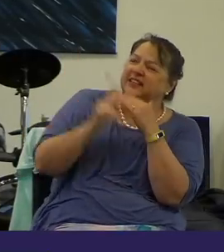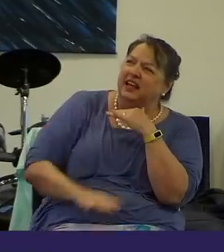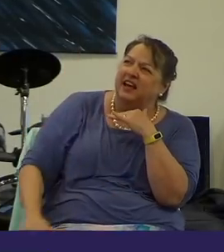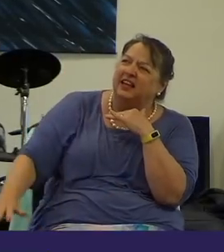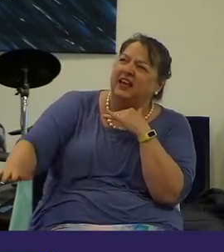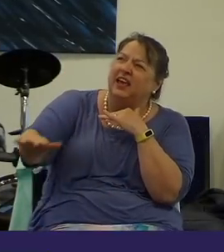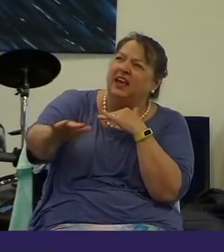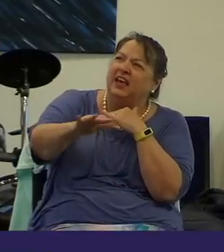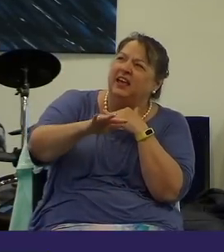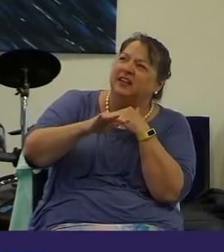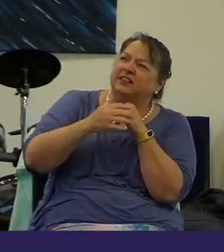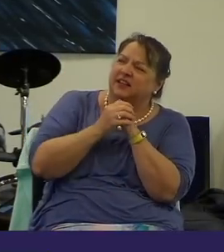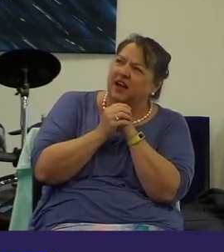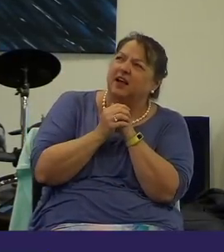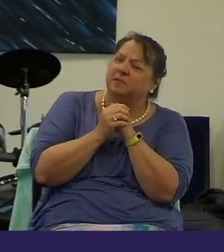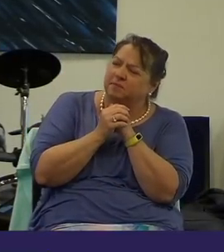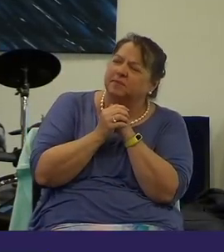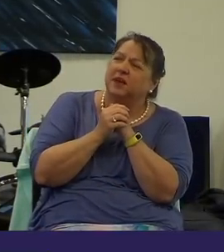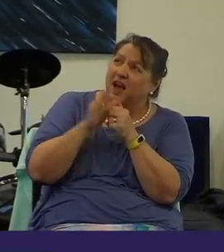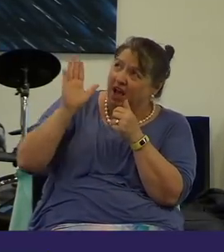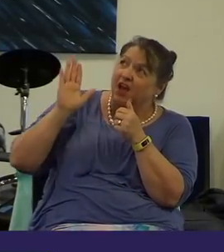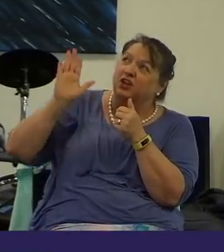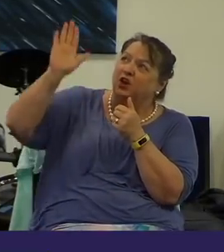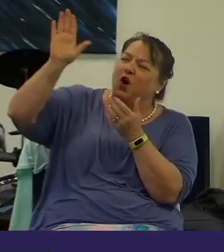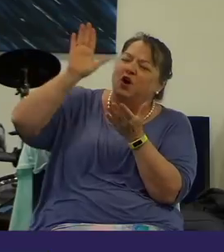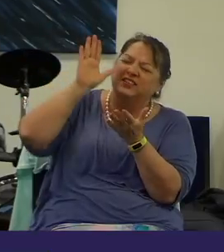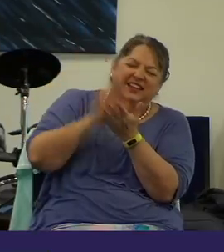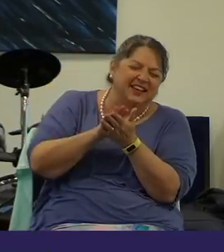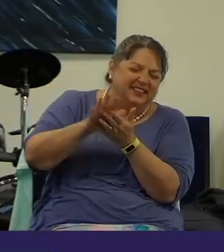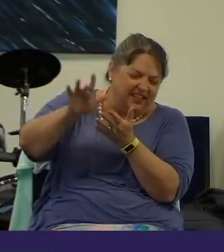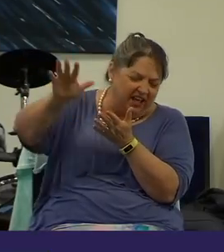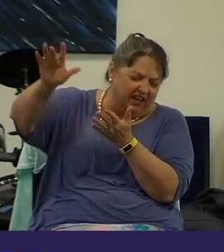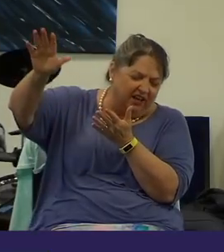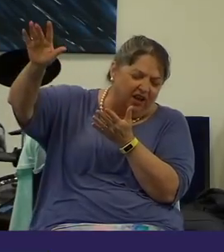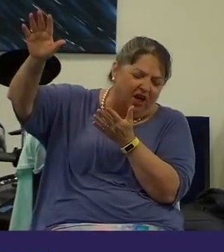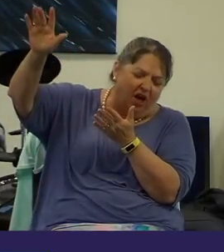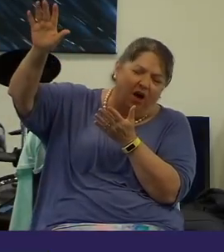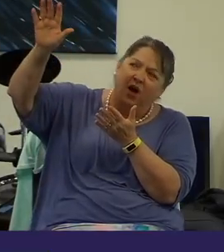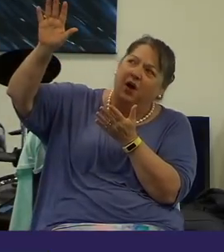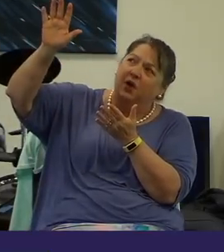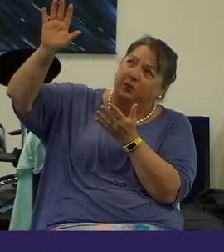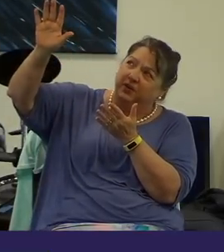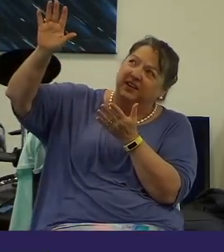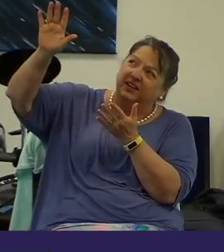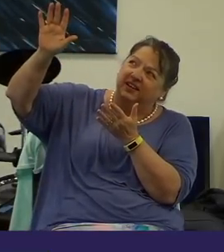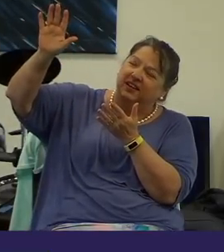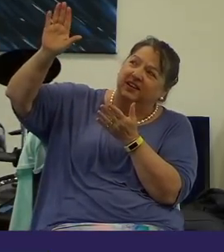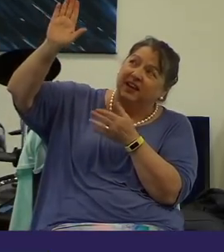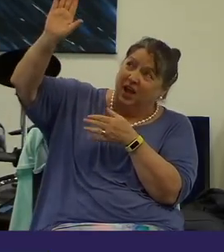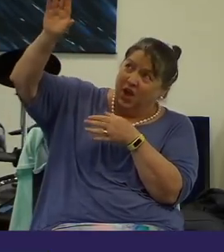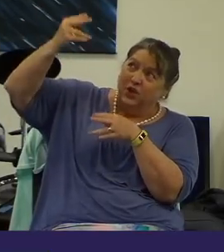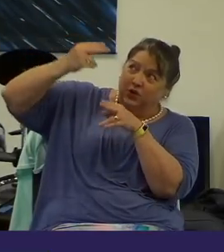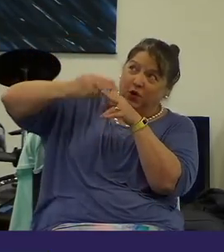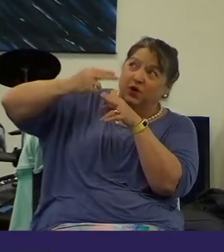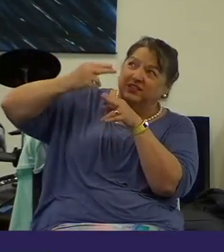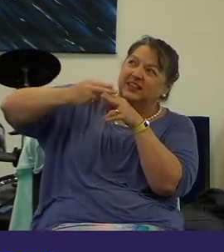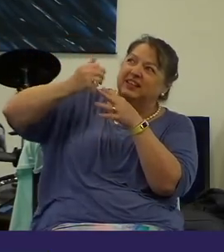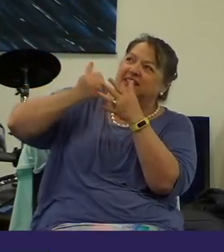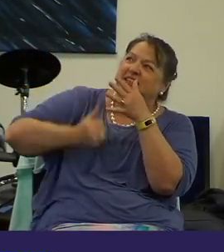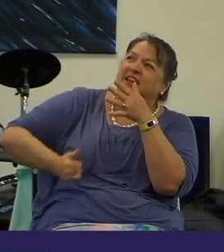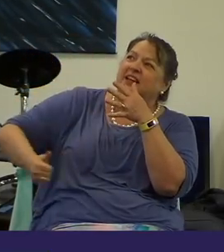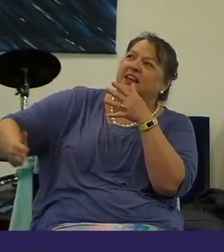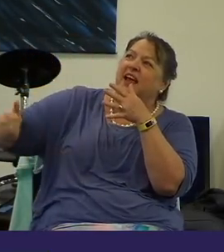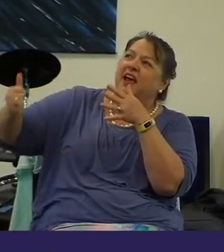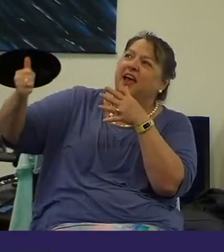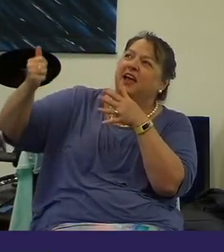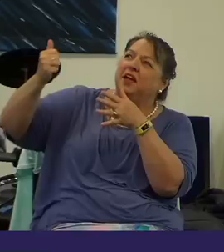Yours is the kingdom. Yours is the glory. Yours is